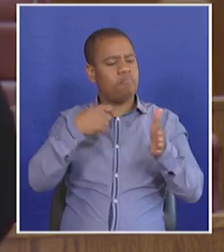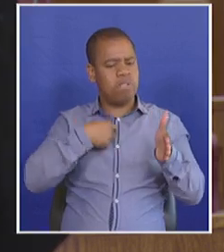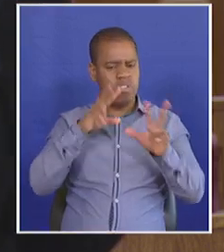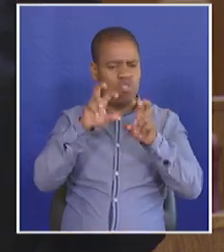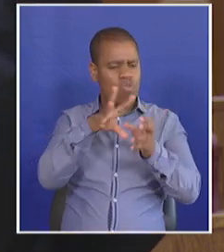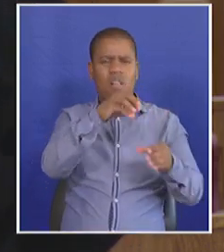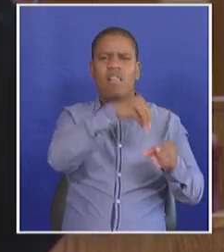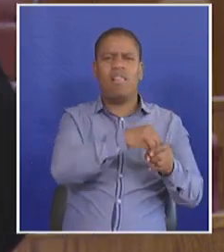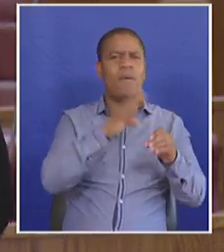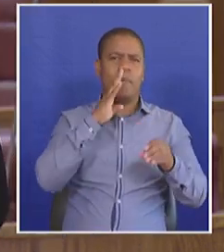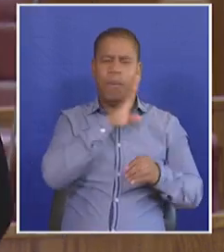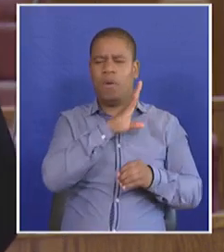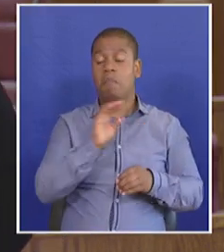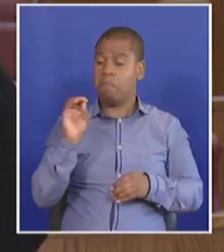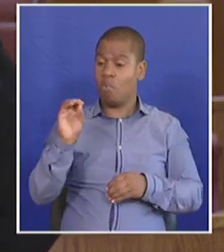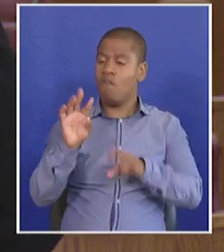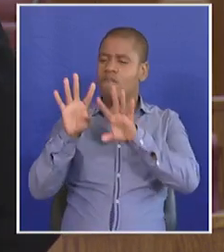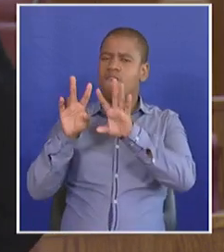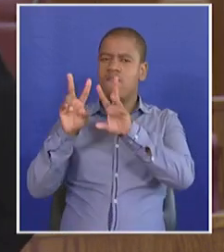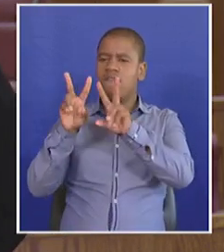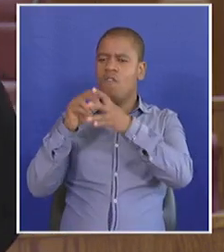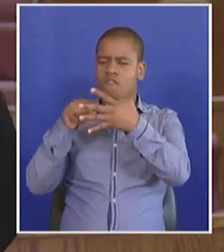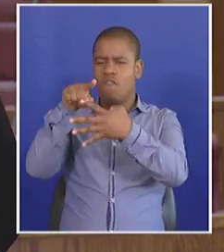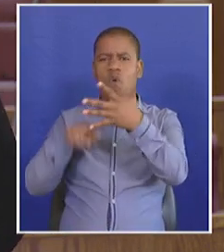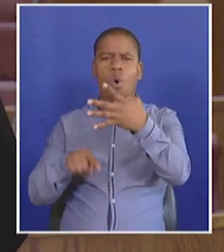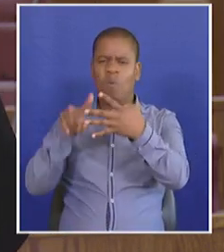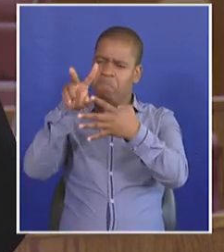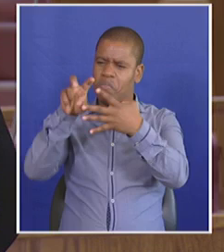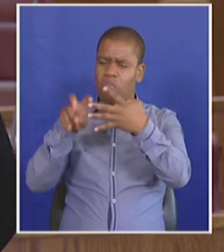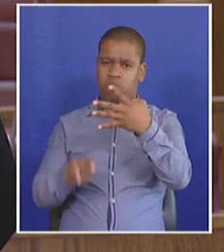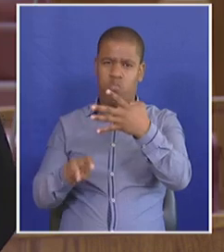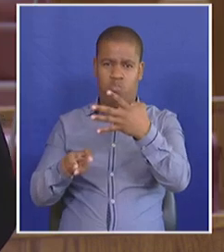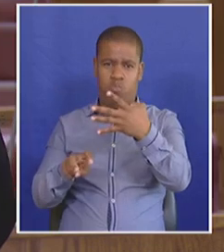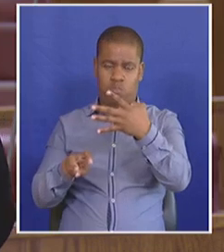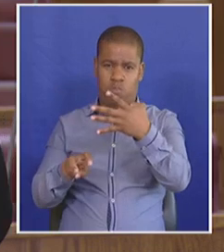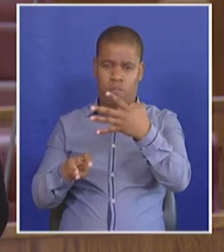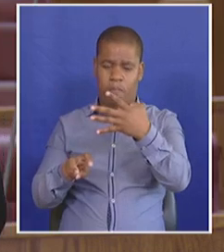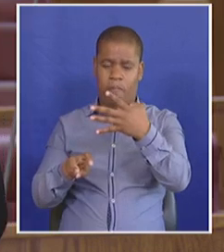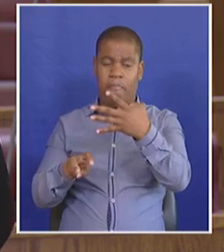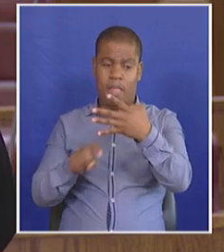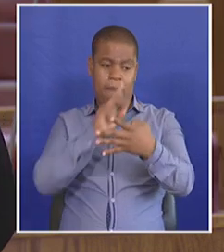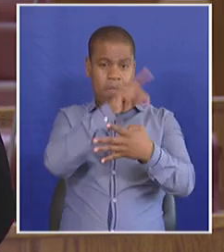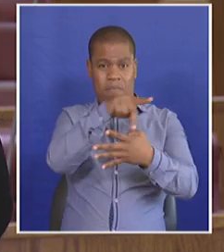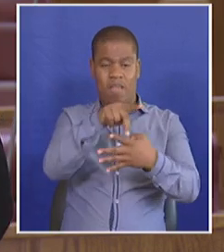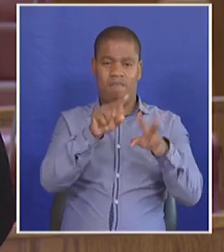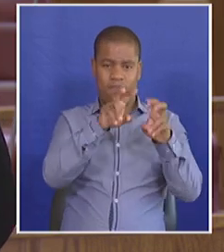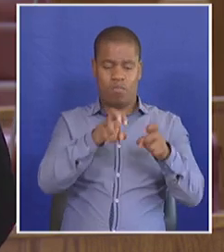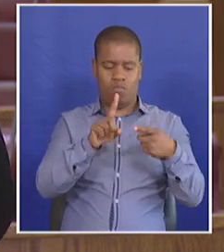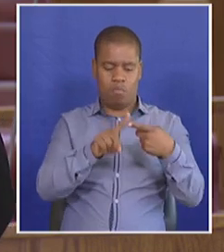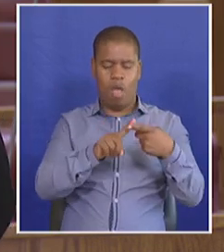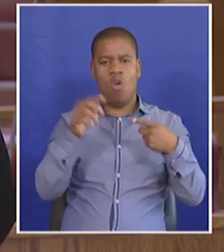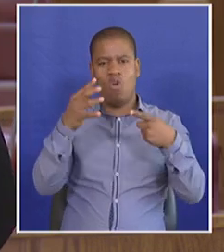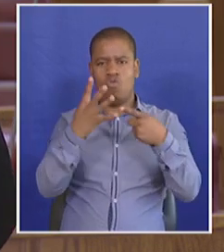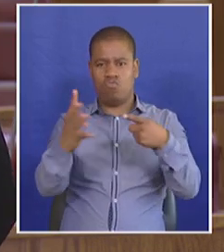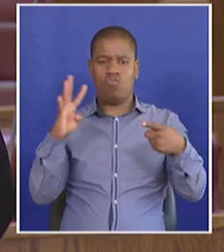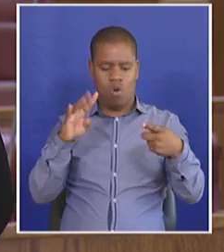critical issues that were raised in the public protector's report as non-security features: the crawl, the